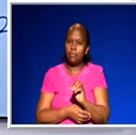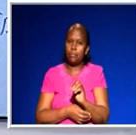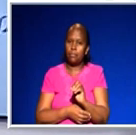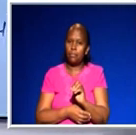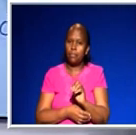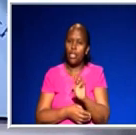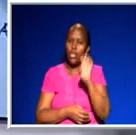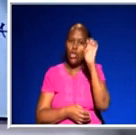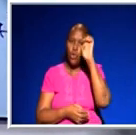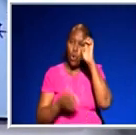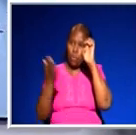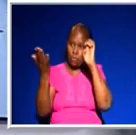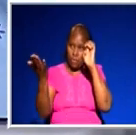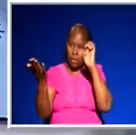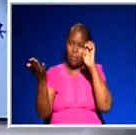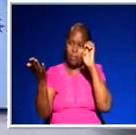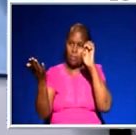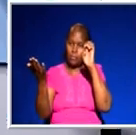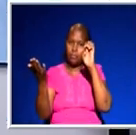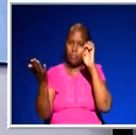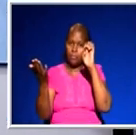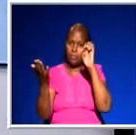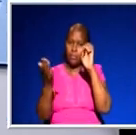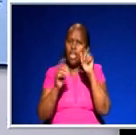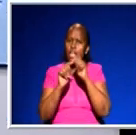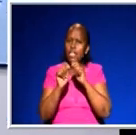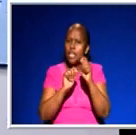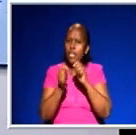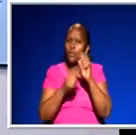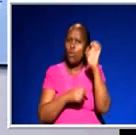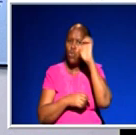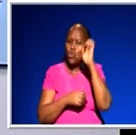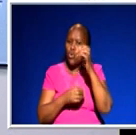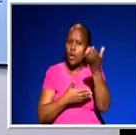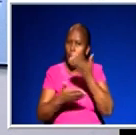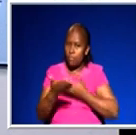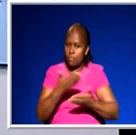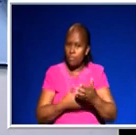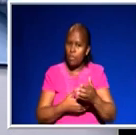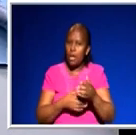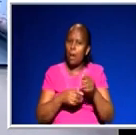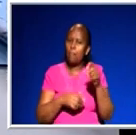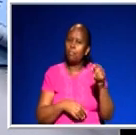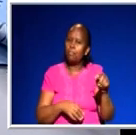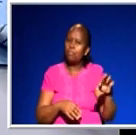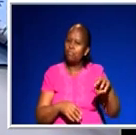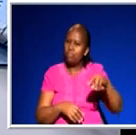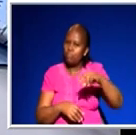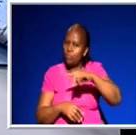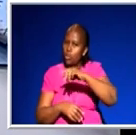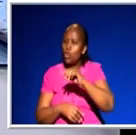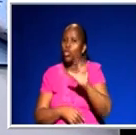with Europe. Merchants or traders from Europe used to come all the way to